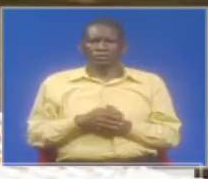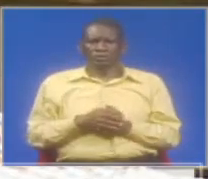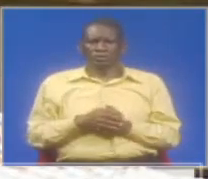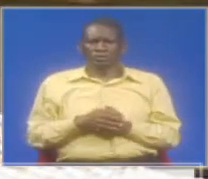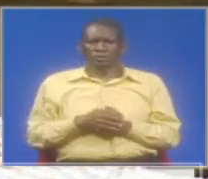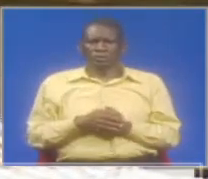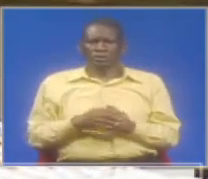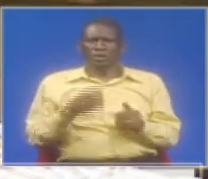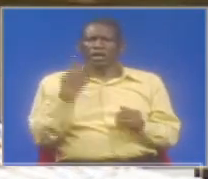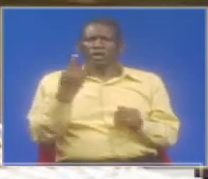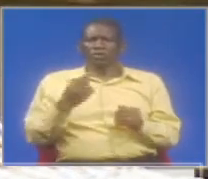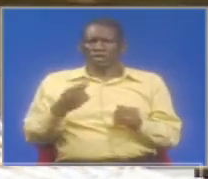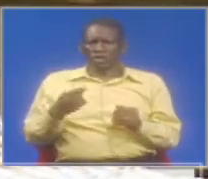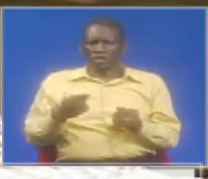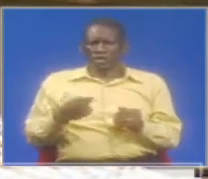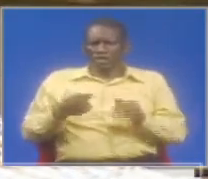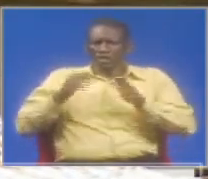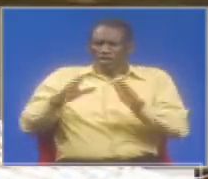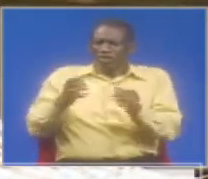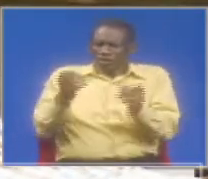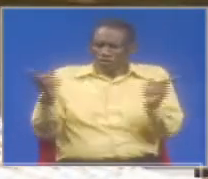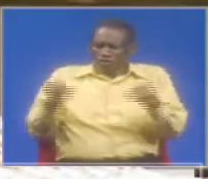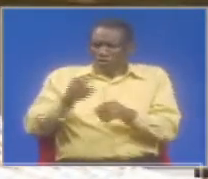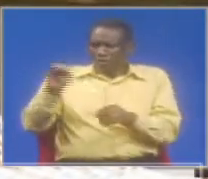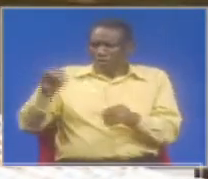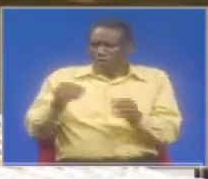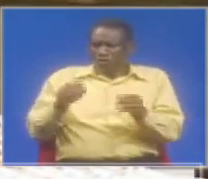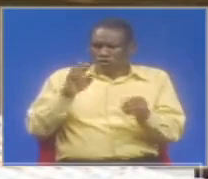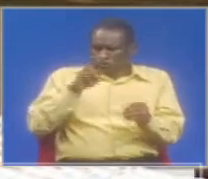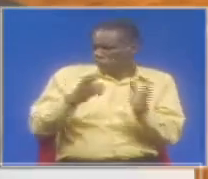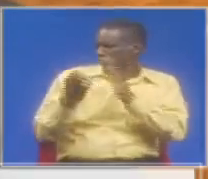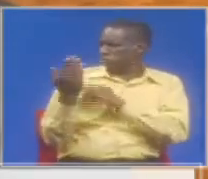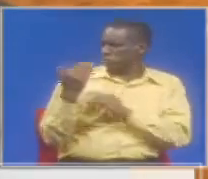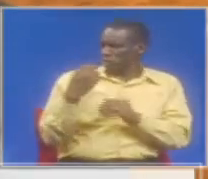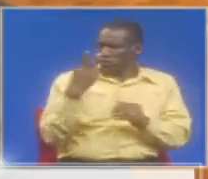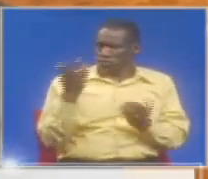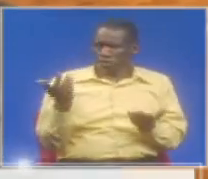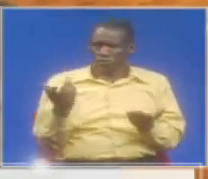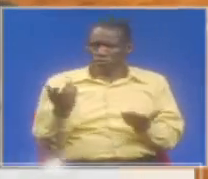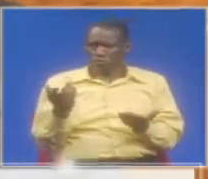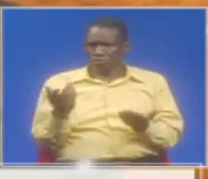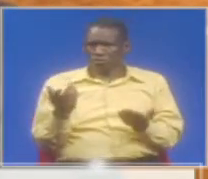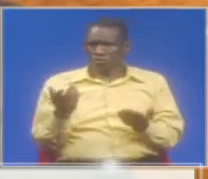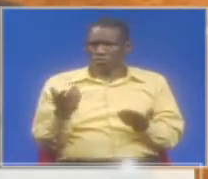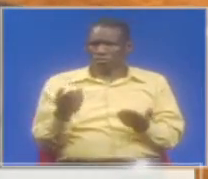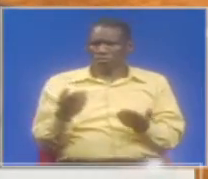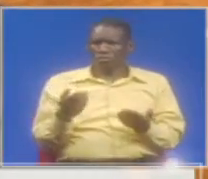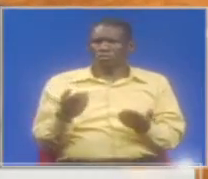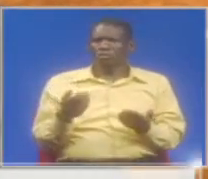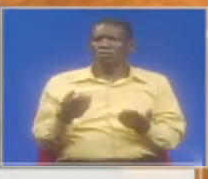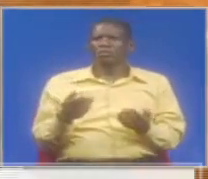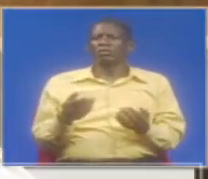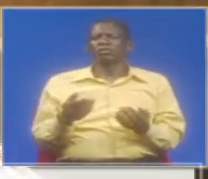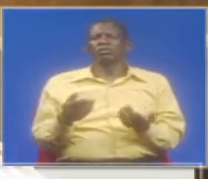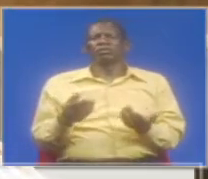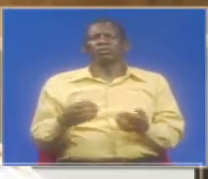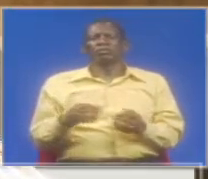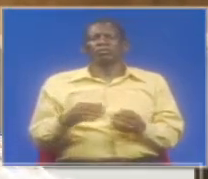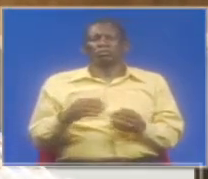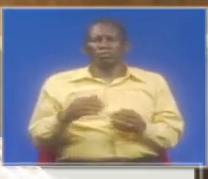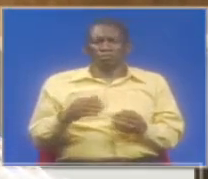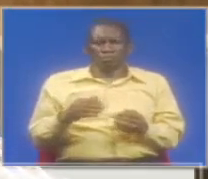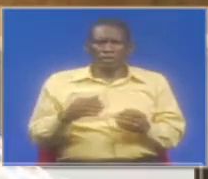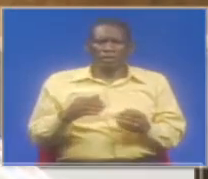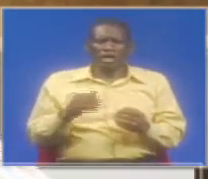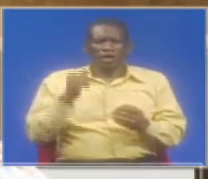I only left for a few meters, and looking back, I saw them hugging. It came to my mind that she was doing that on